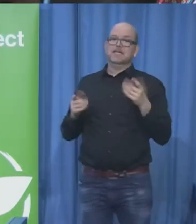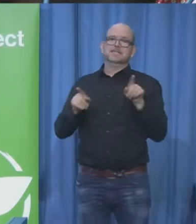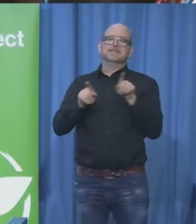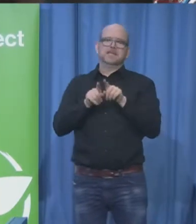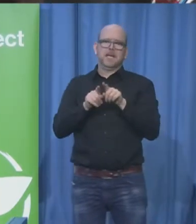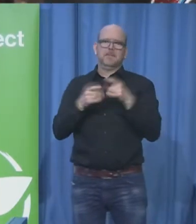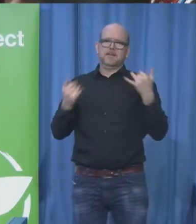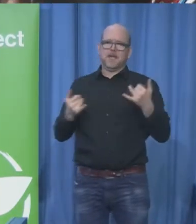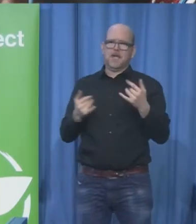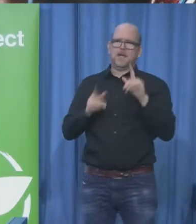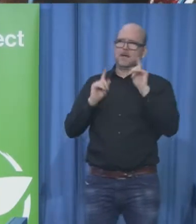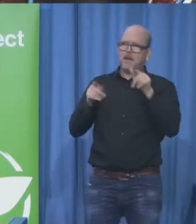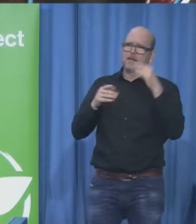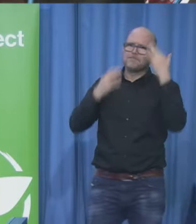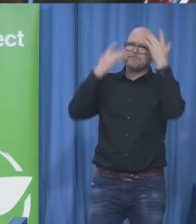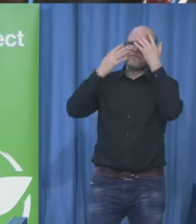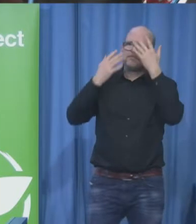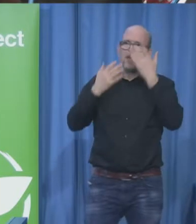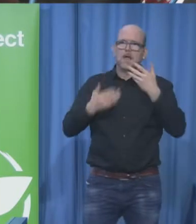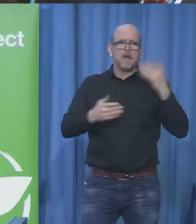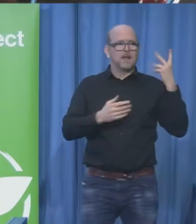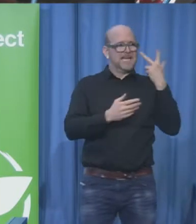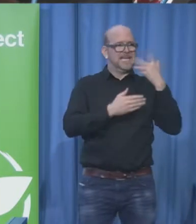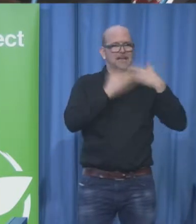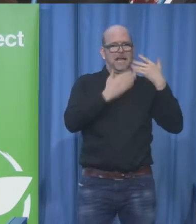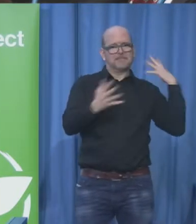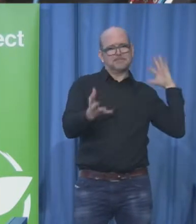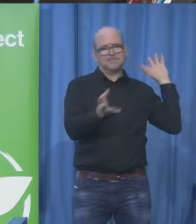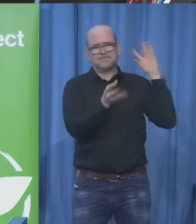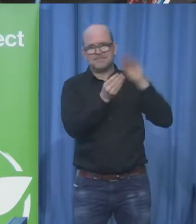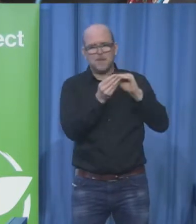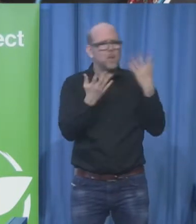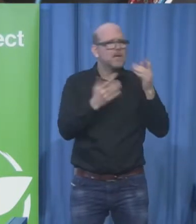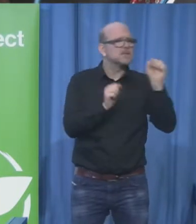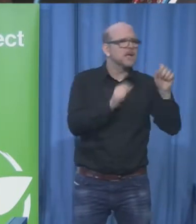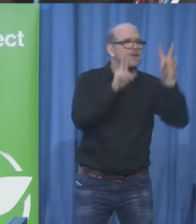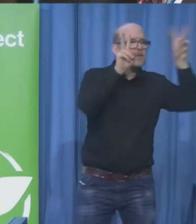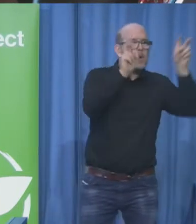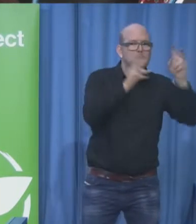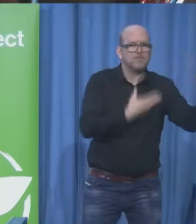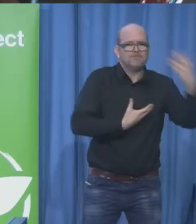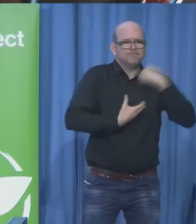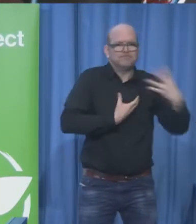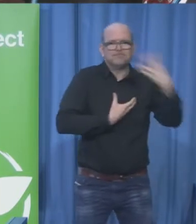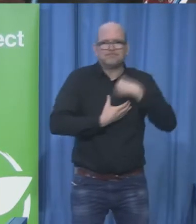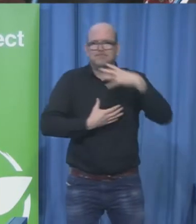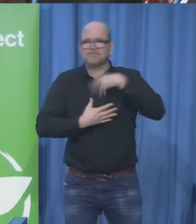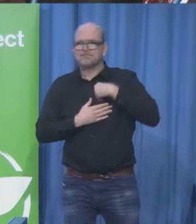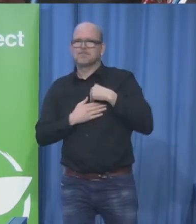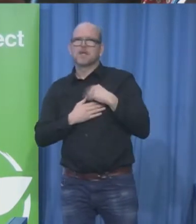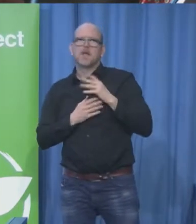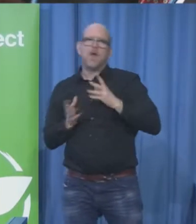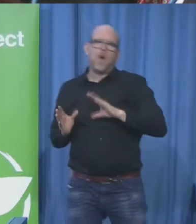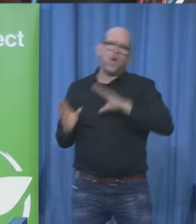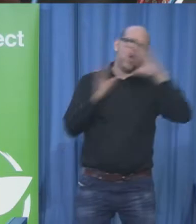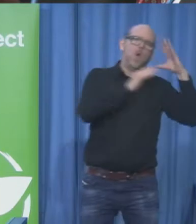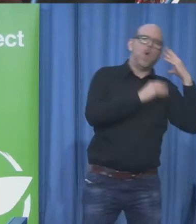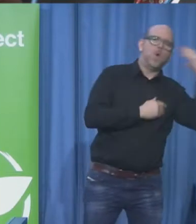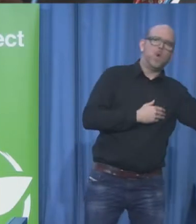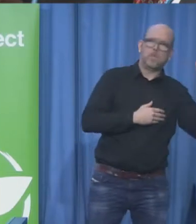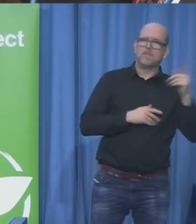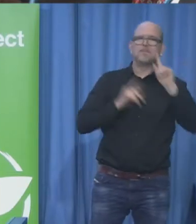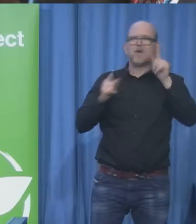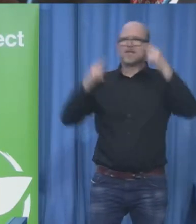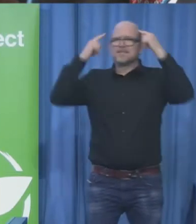that I would hope that every one of you that's here is proud of who you are, proud of what you have done,